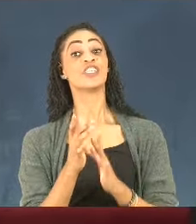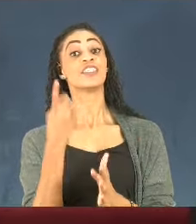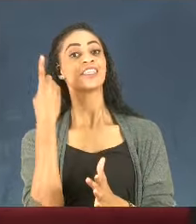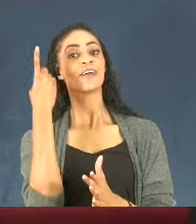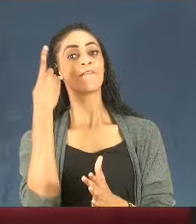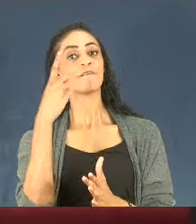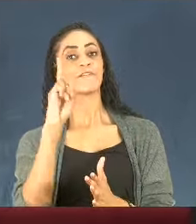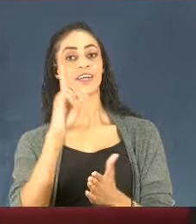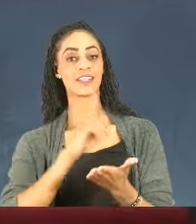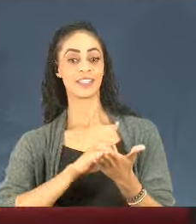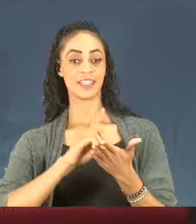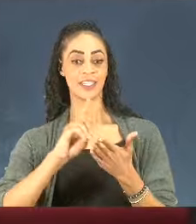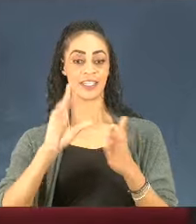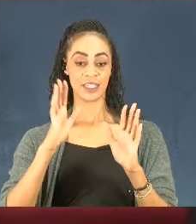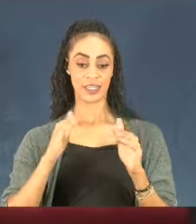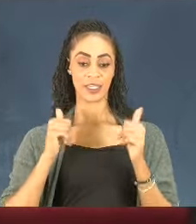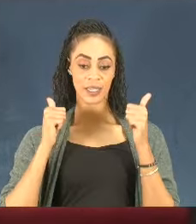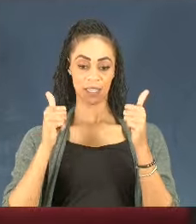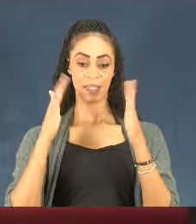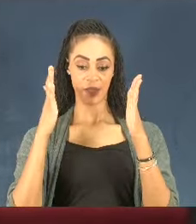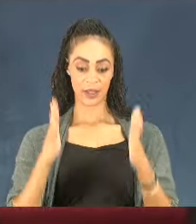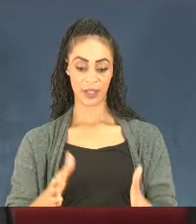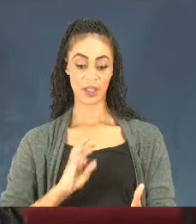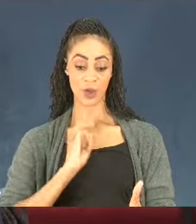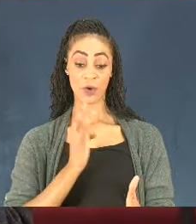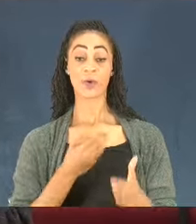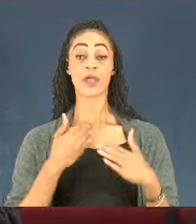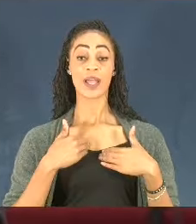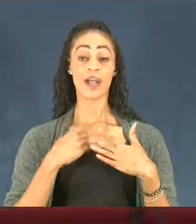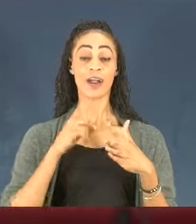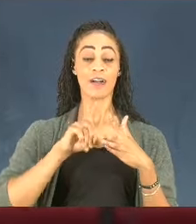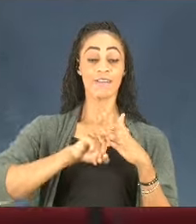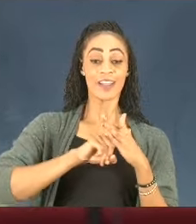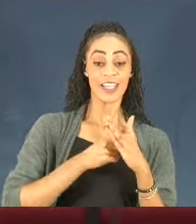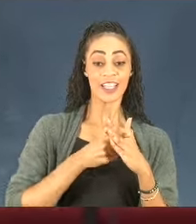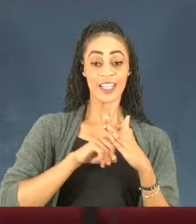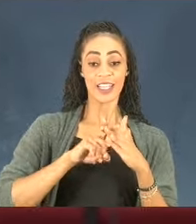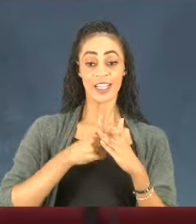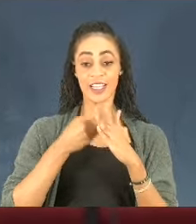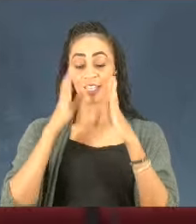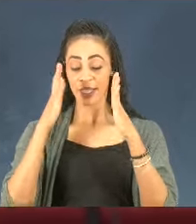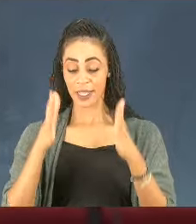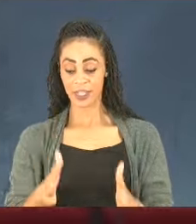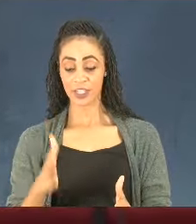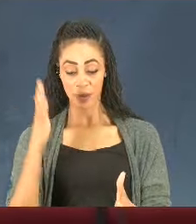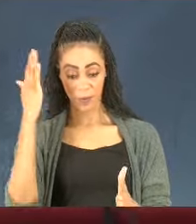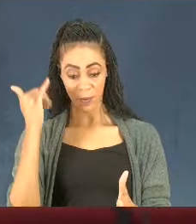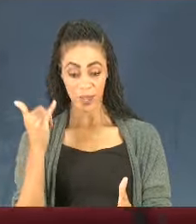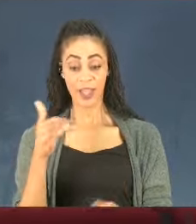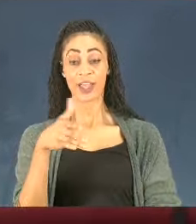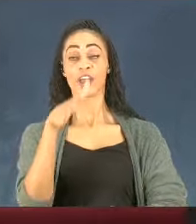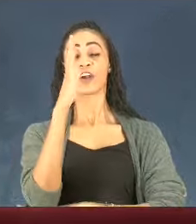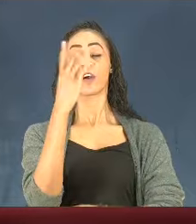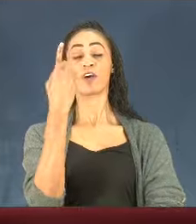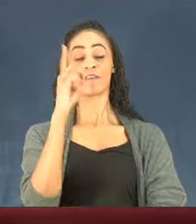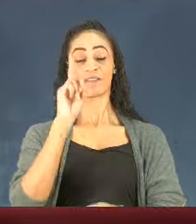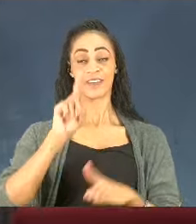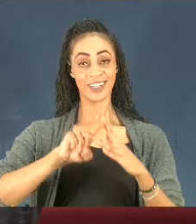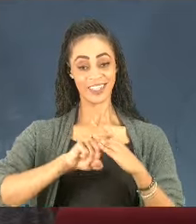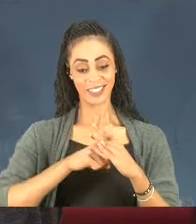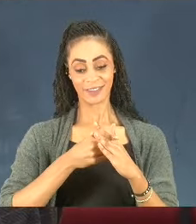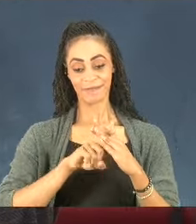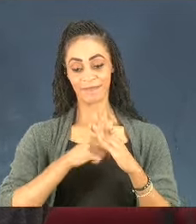healer. There are engineers, because God was the first engineer. There are accountants, because God was the